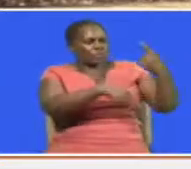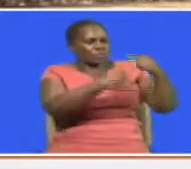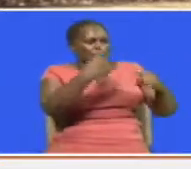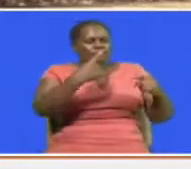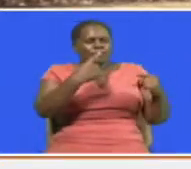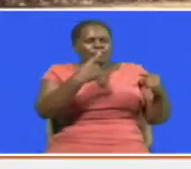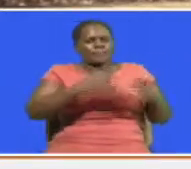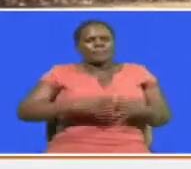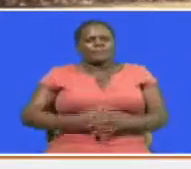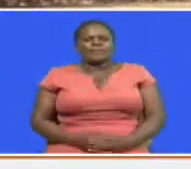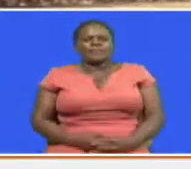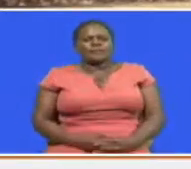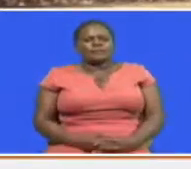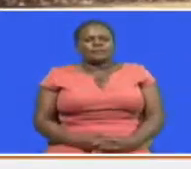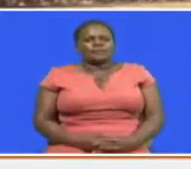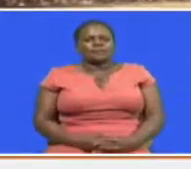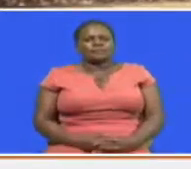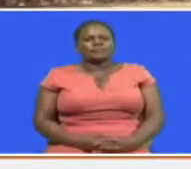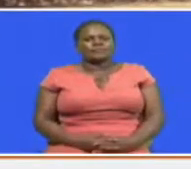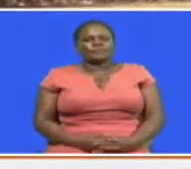So we have